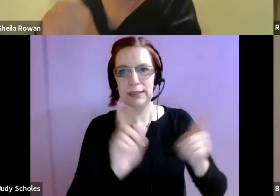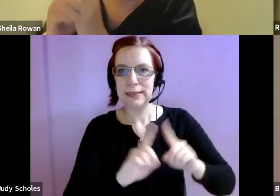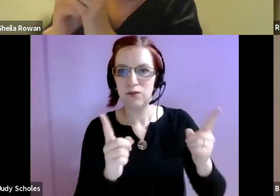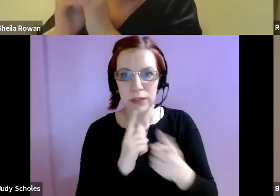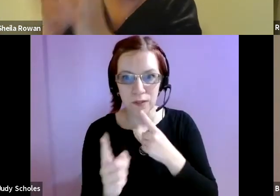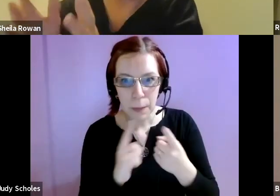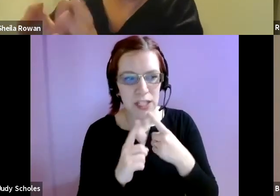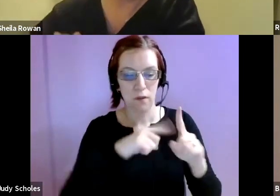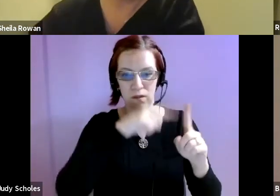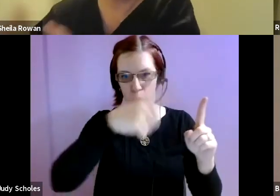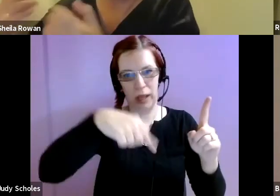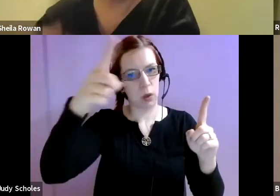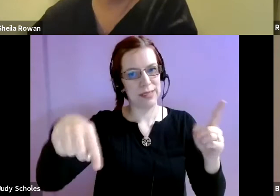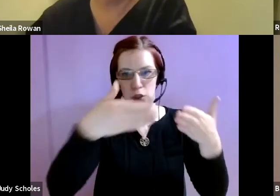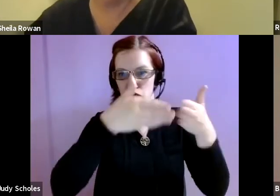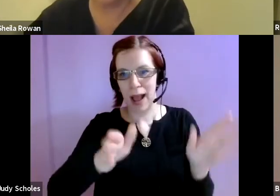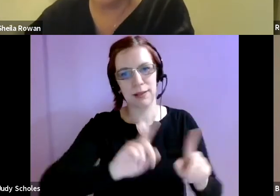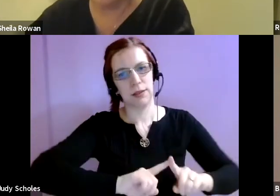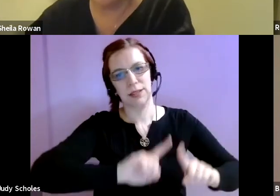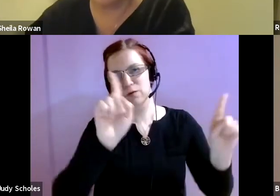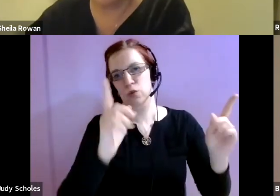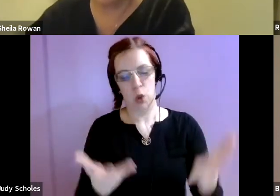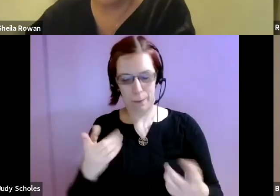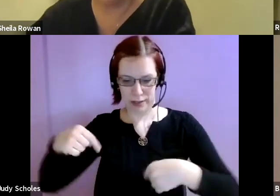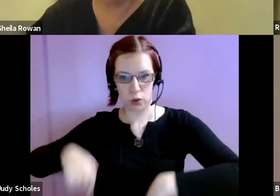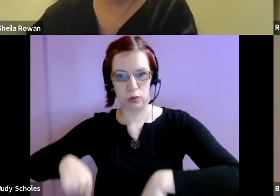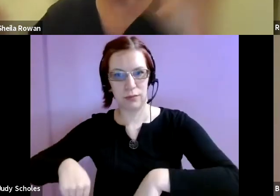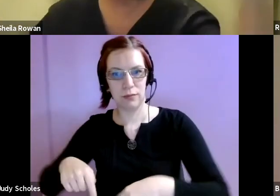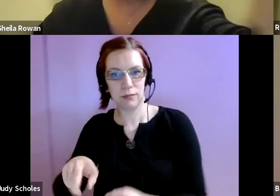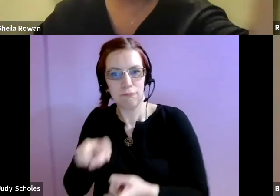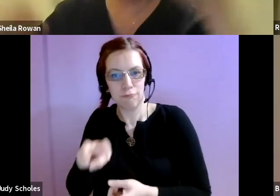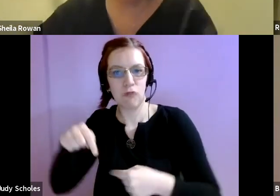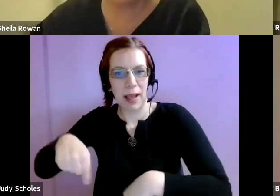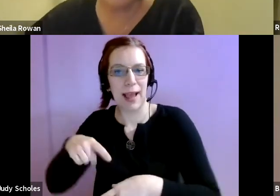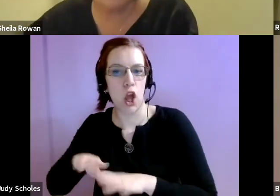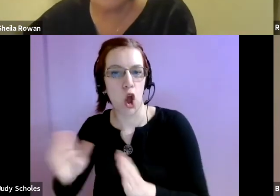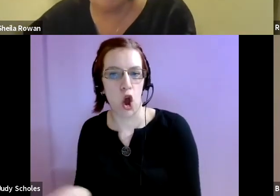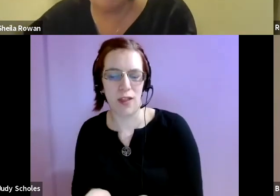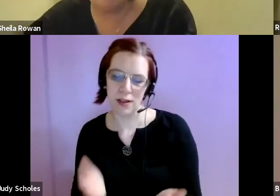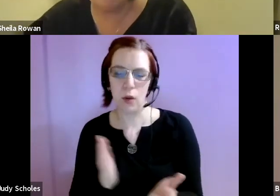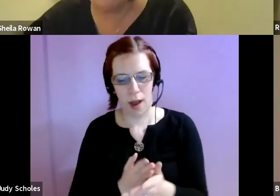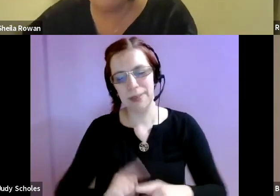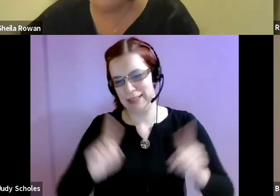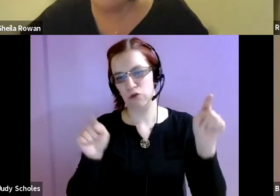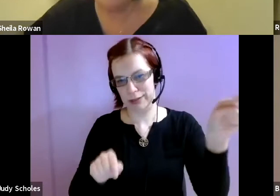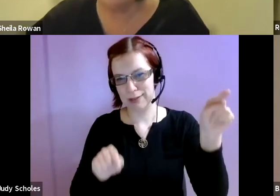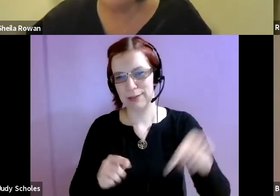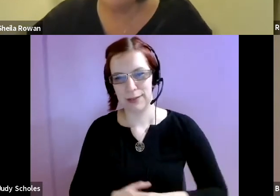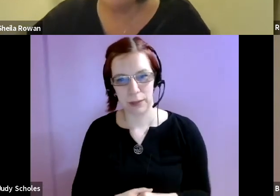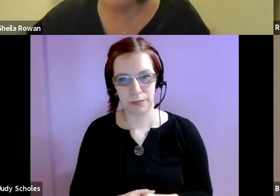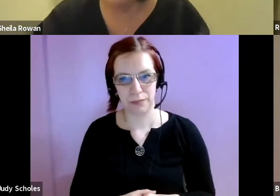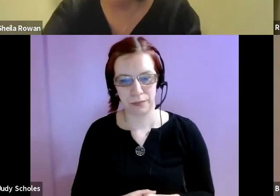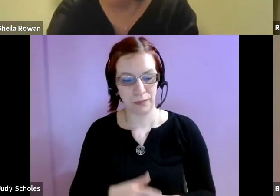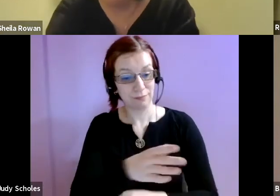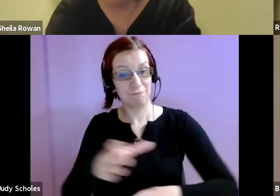range of gravitational wave signals than we would detect here on the surface of the Earth. So it's a kind of different thing. Okay, cool, thank